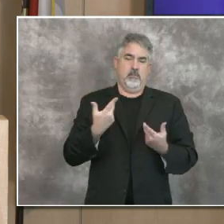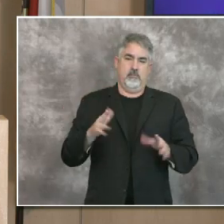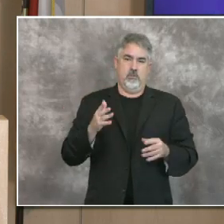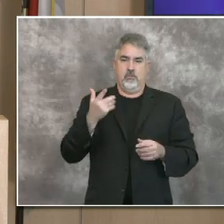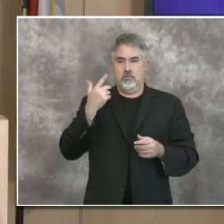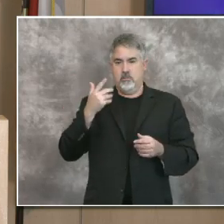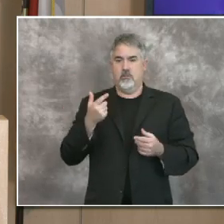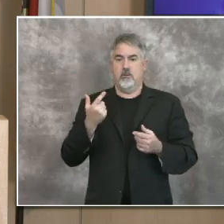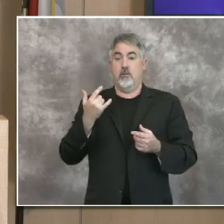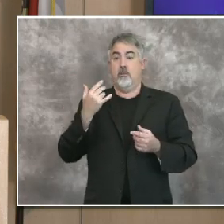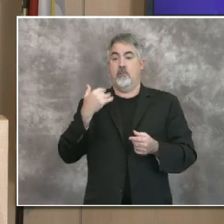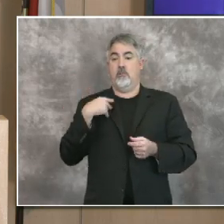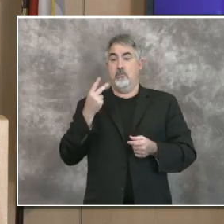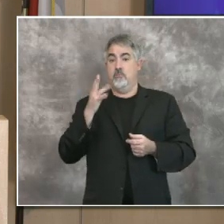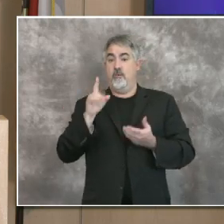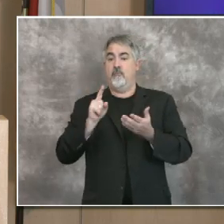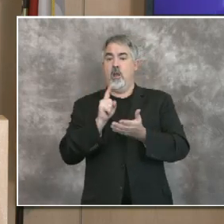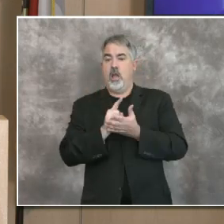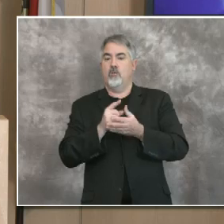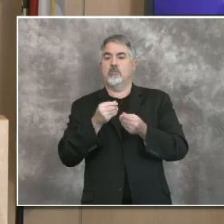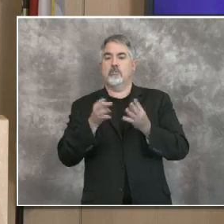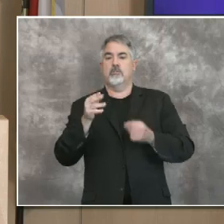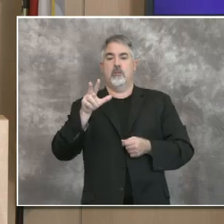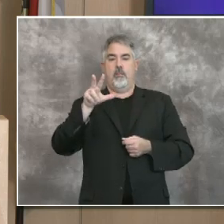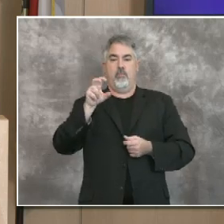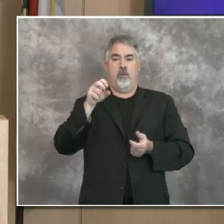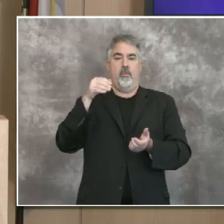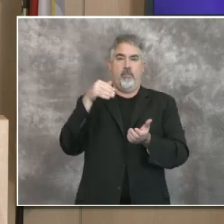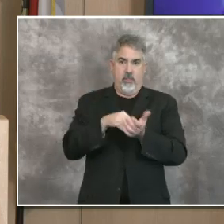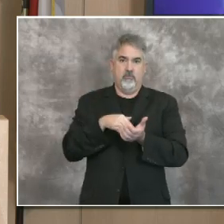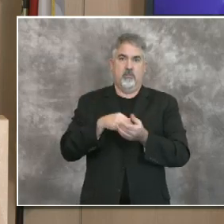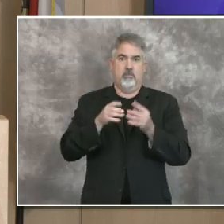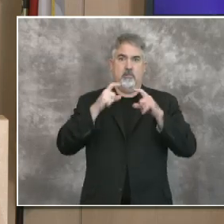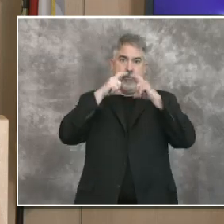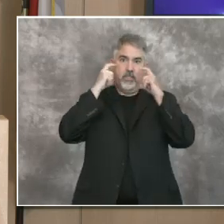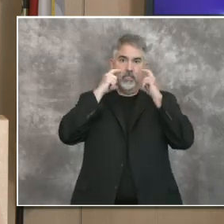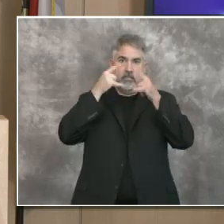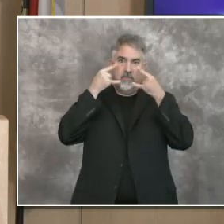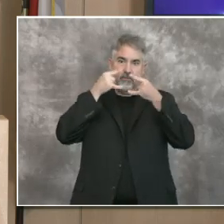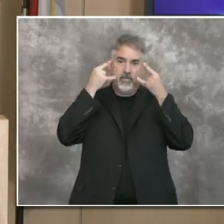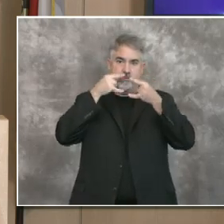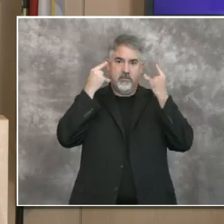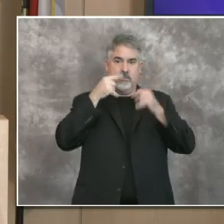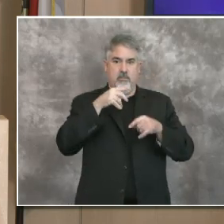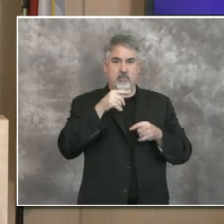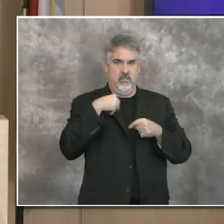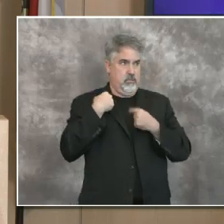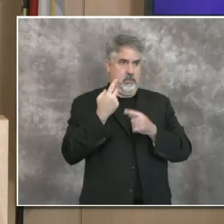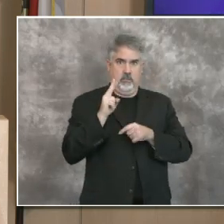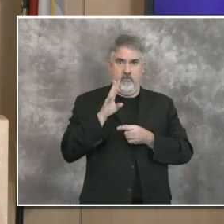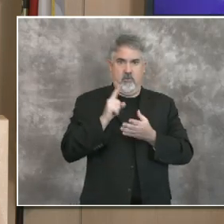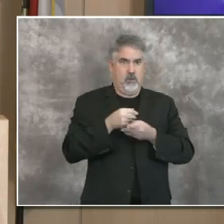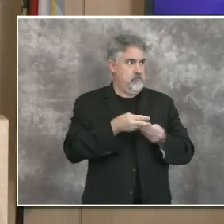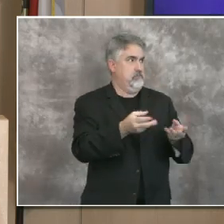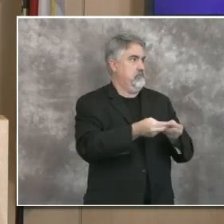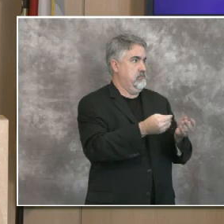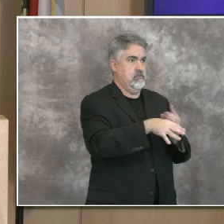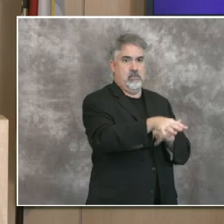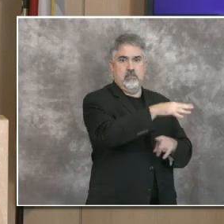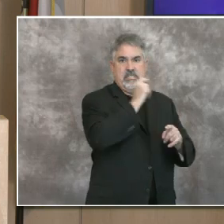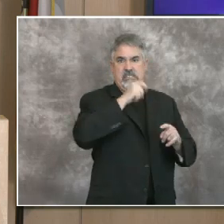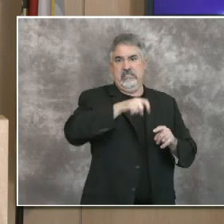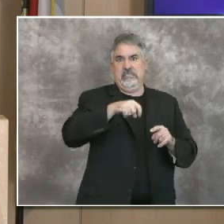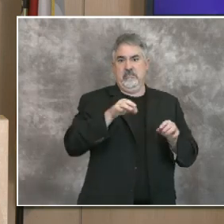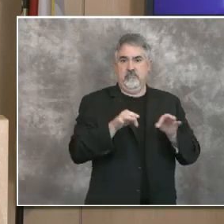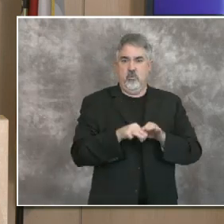hours, we've distributed more than 300,000 face shields. That is in addition to every other individual item of personal protective equipment going